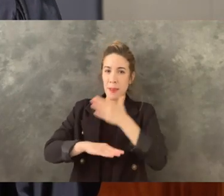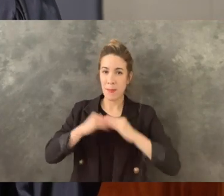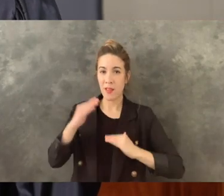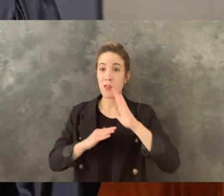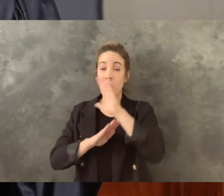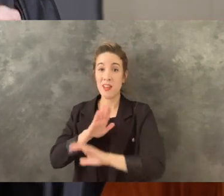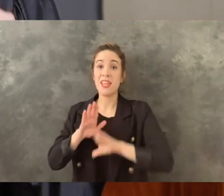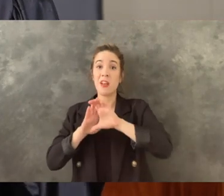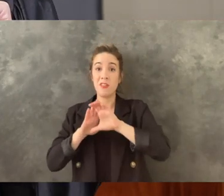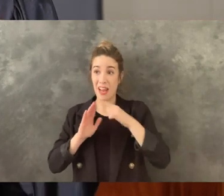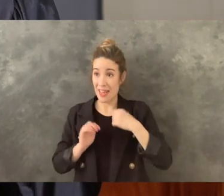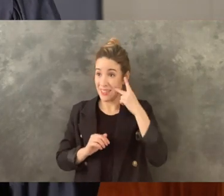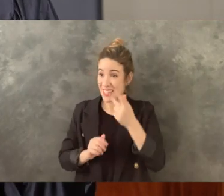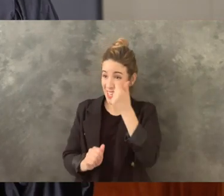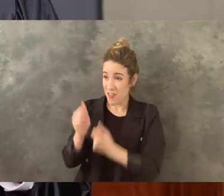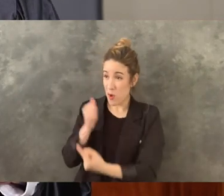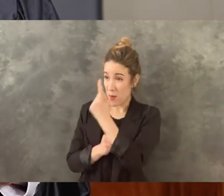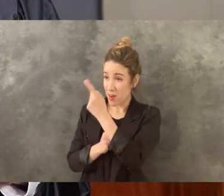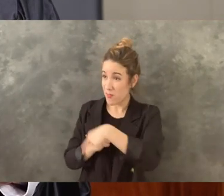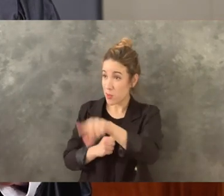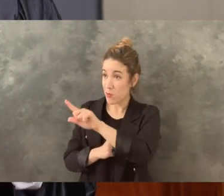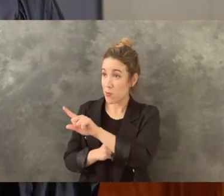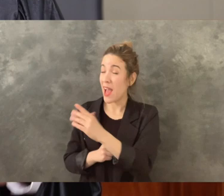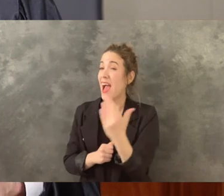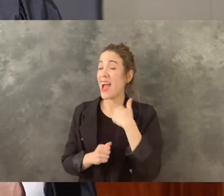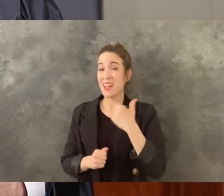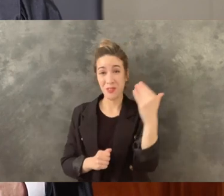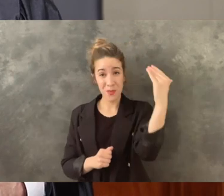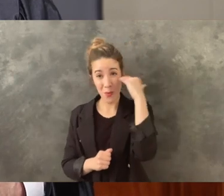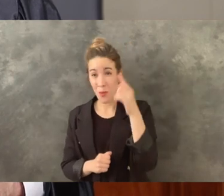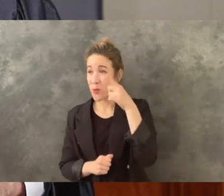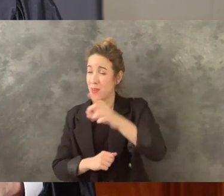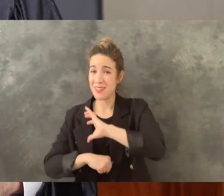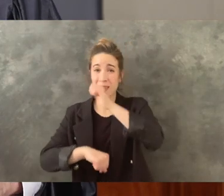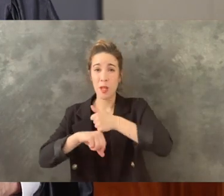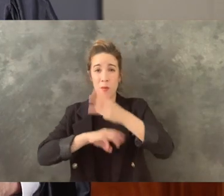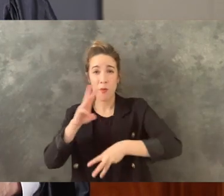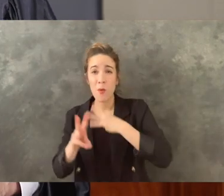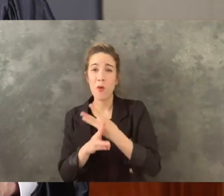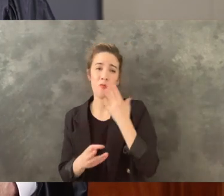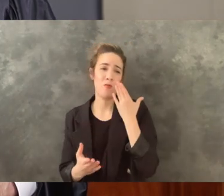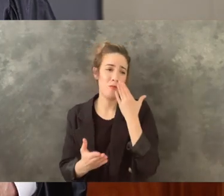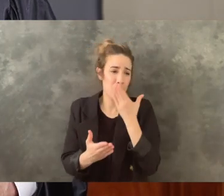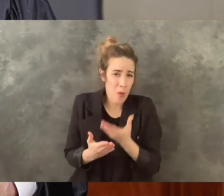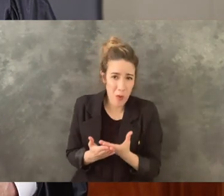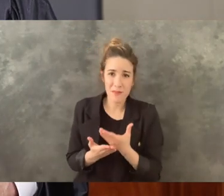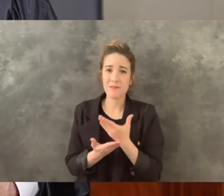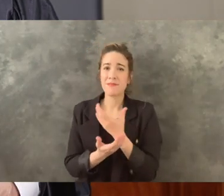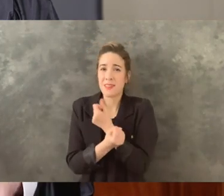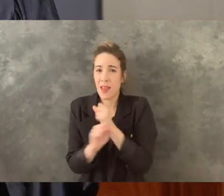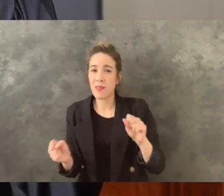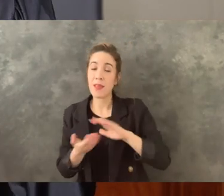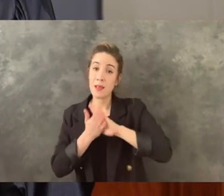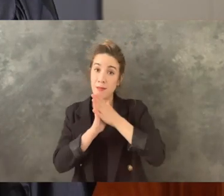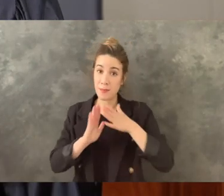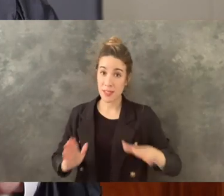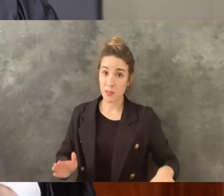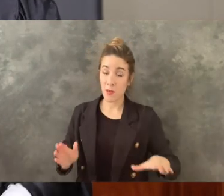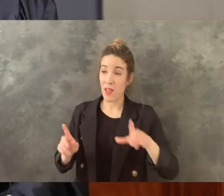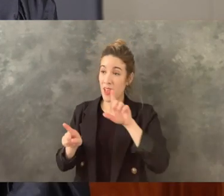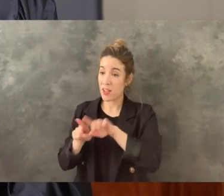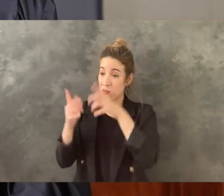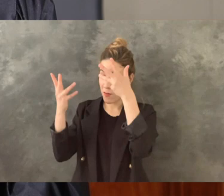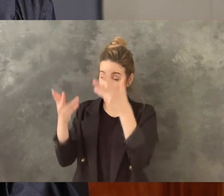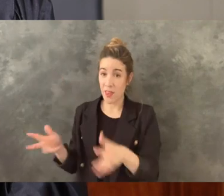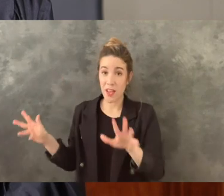you, that you can bring about a world of well-being, safety, and peace. So as you go forth